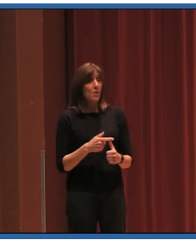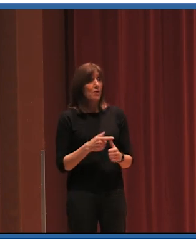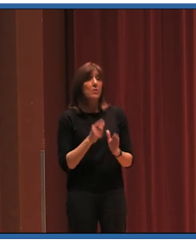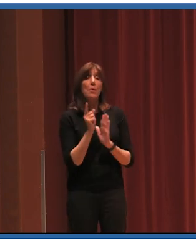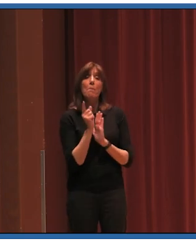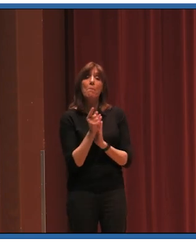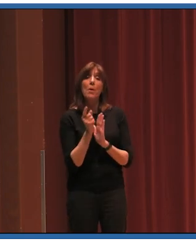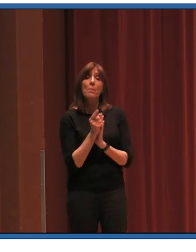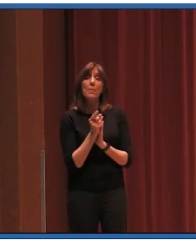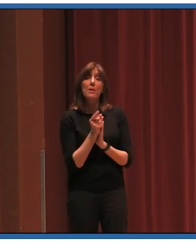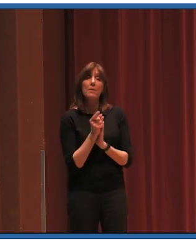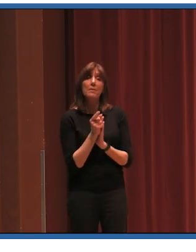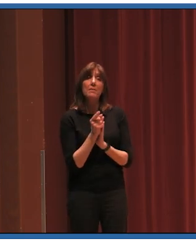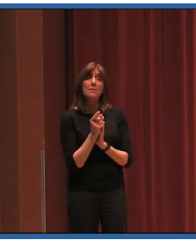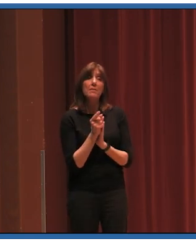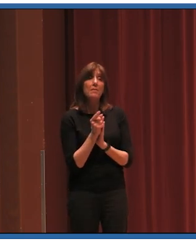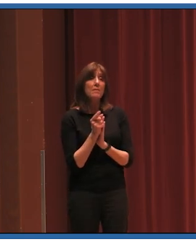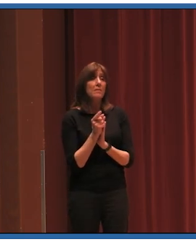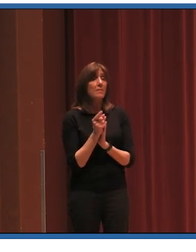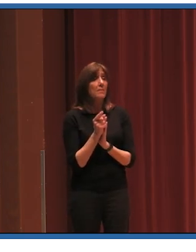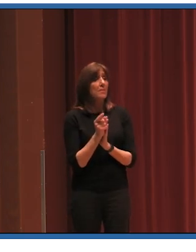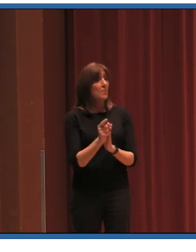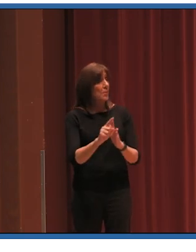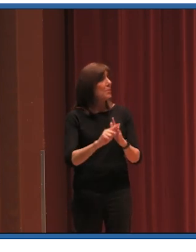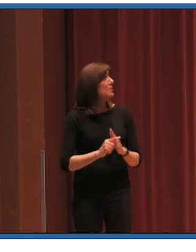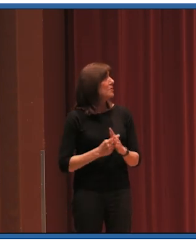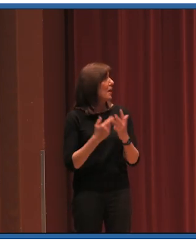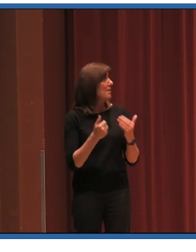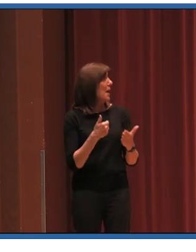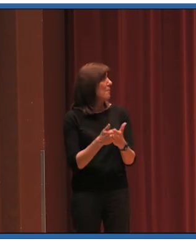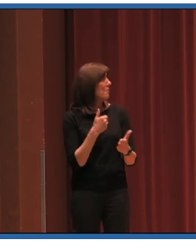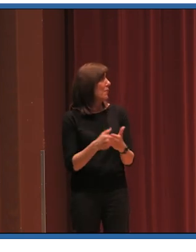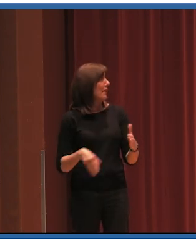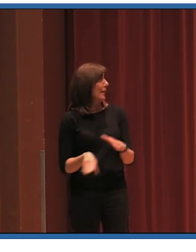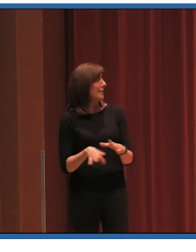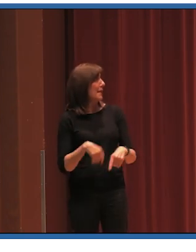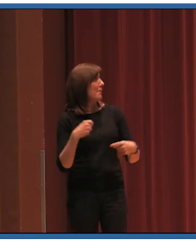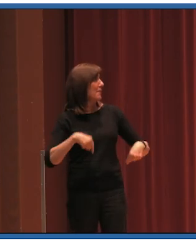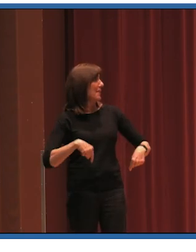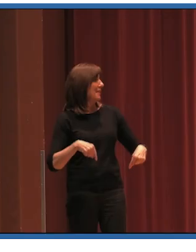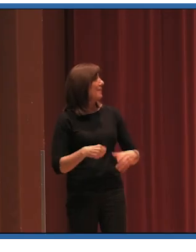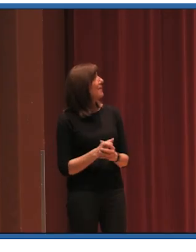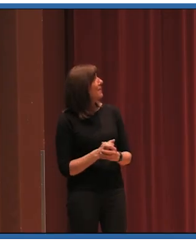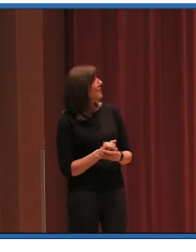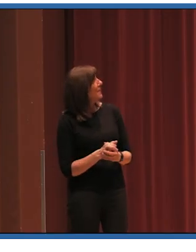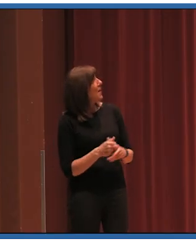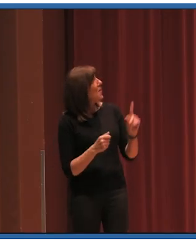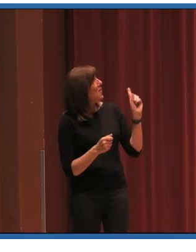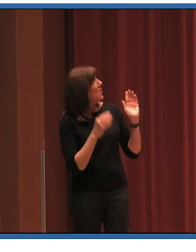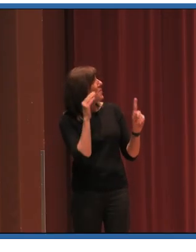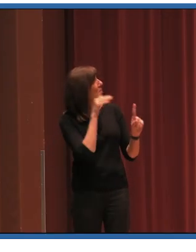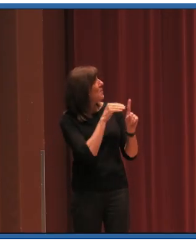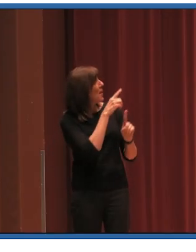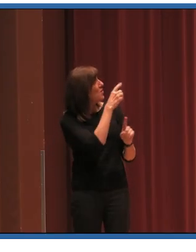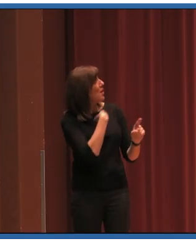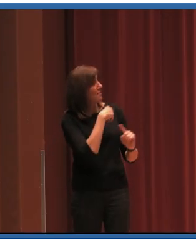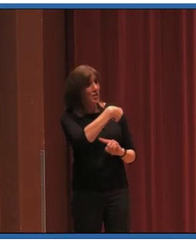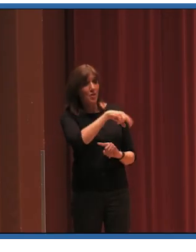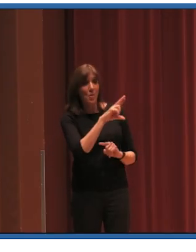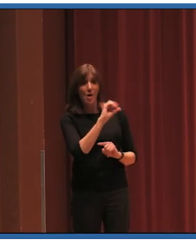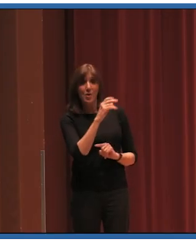you're going to hear from the Harkin Institute as they kick us off here. But first, I want to remind you that we have a QR code up